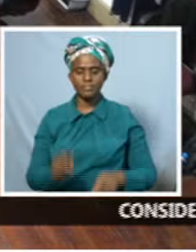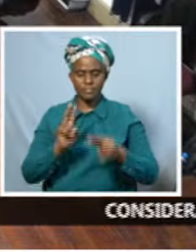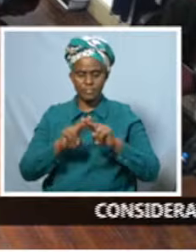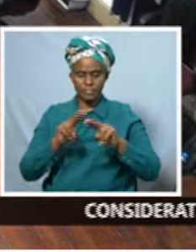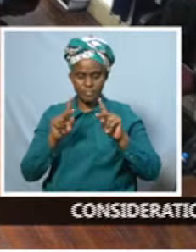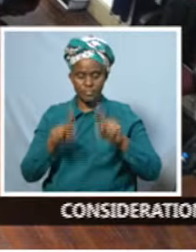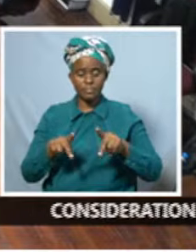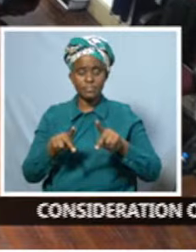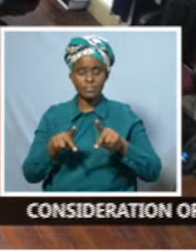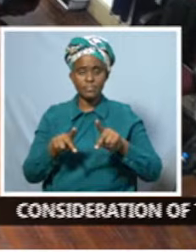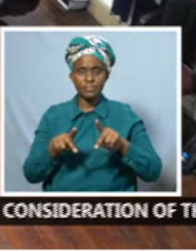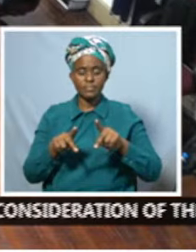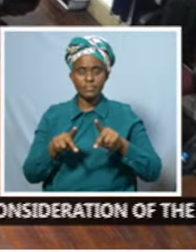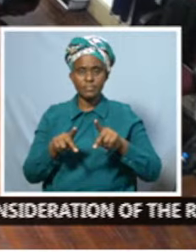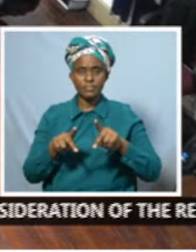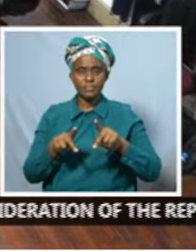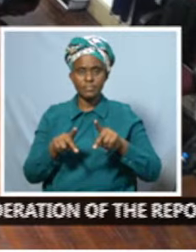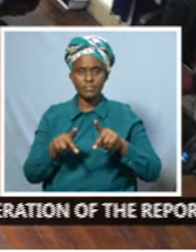Chairperson,